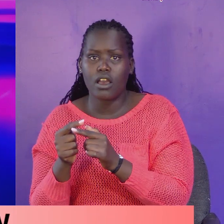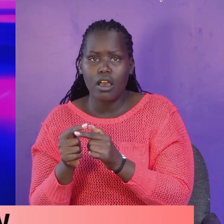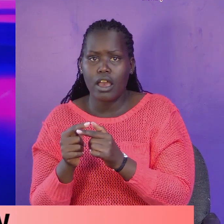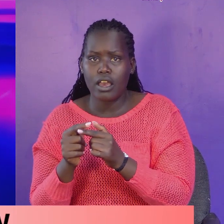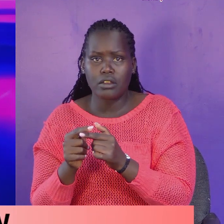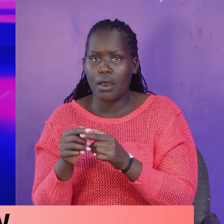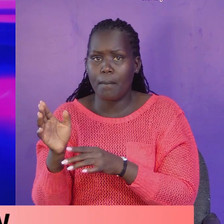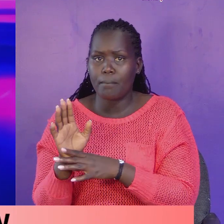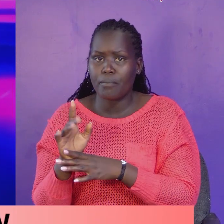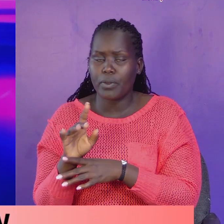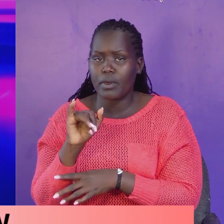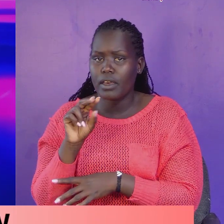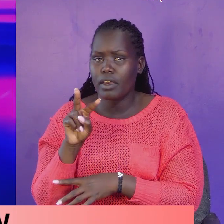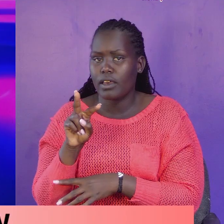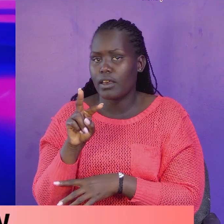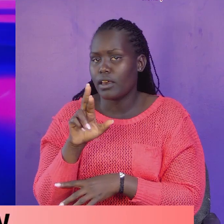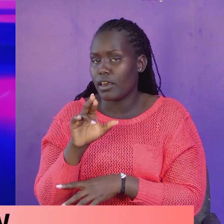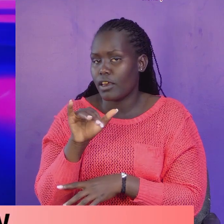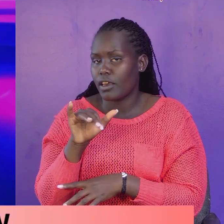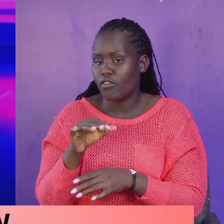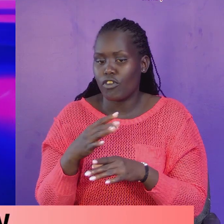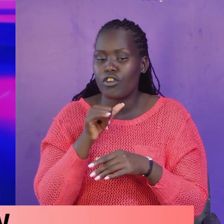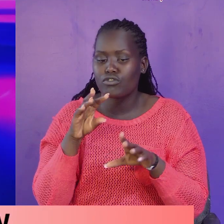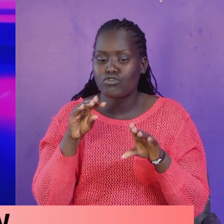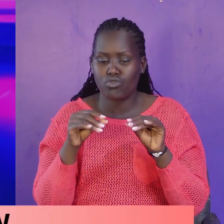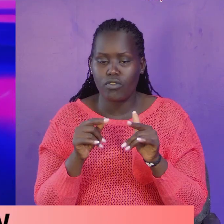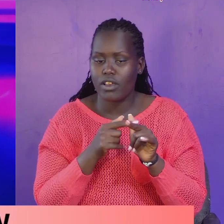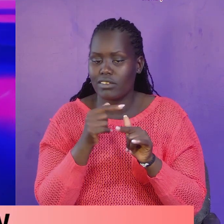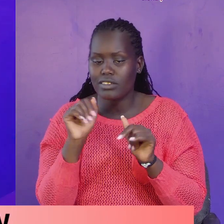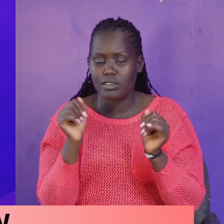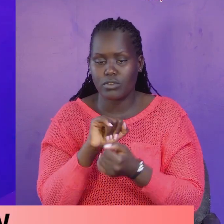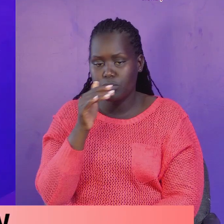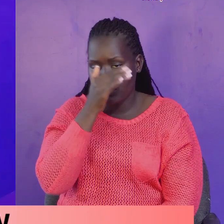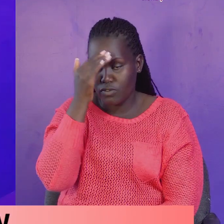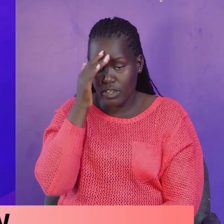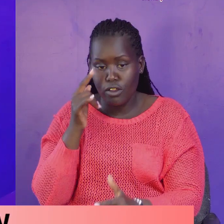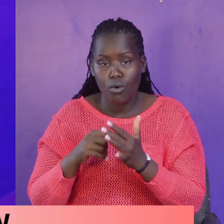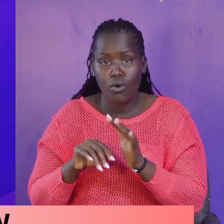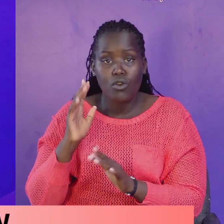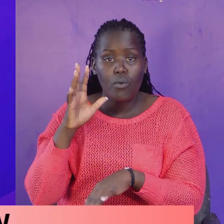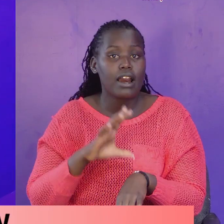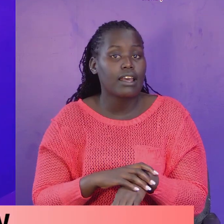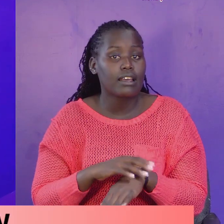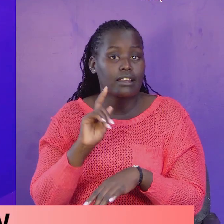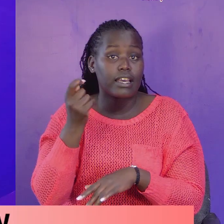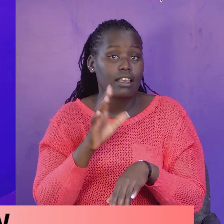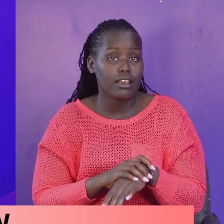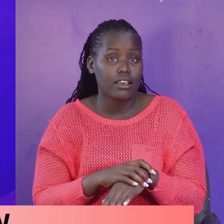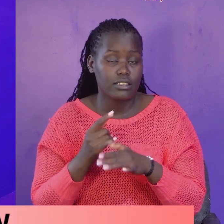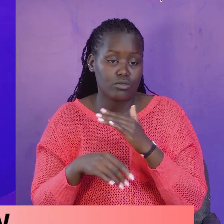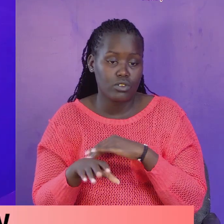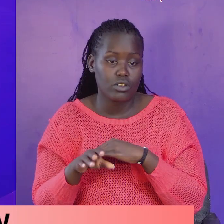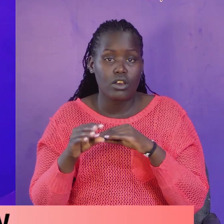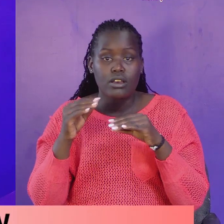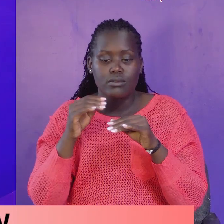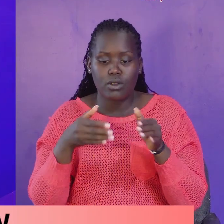Hawatawahi sahau hii kitu. So what will Kenya get? And we have our chance of qualifying is 0. We don't